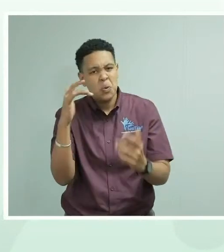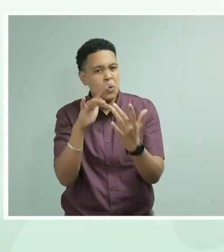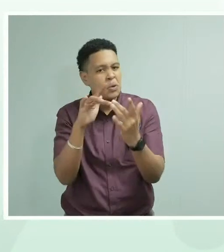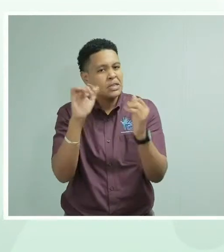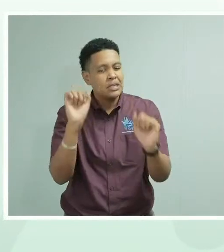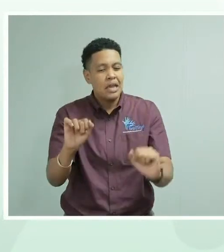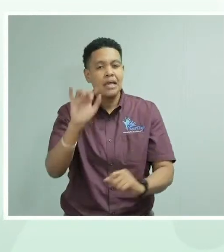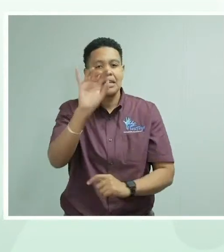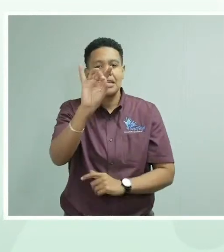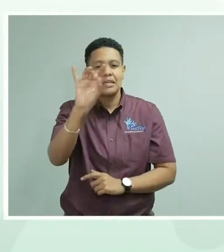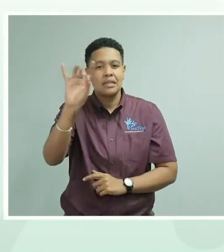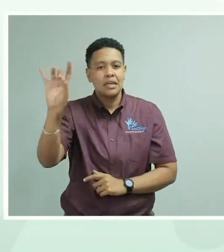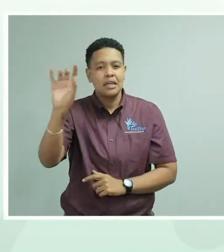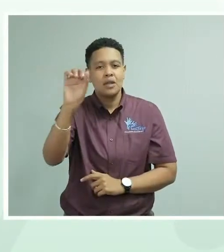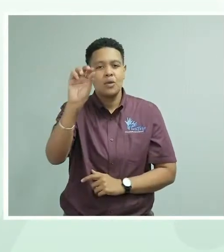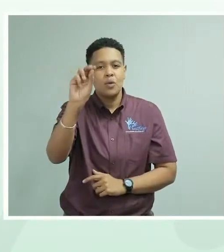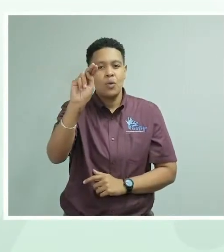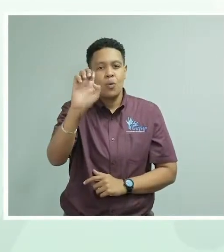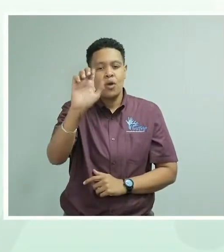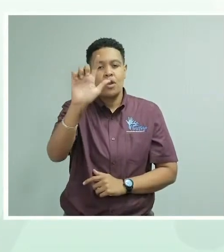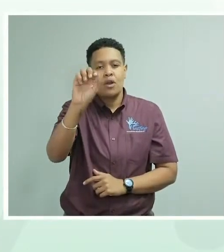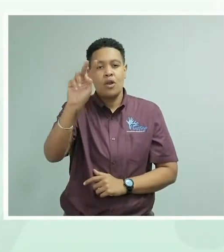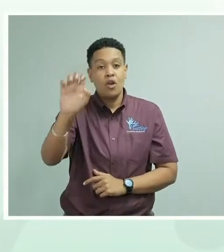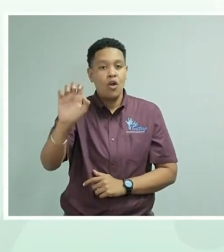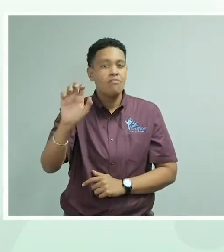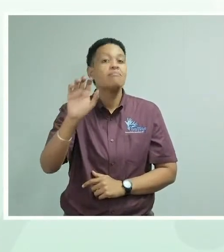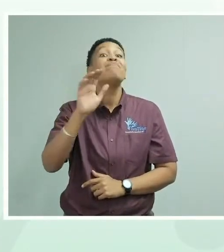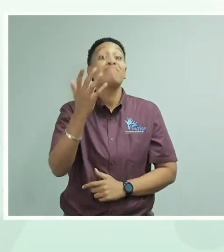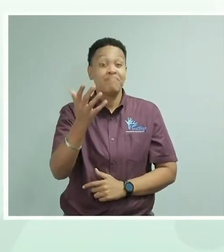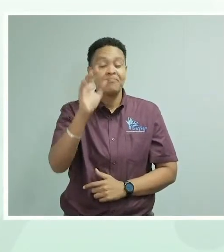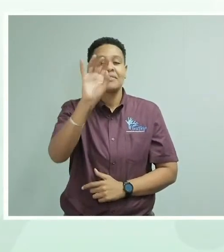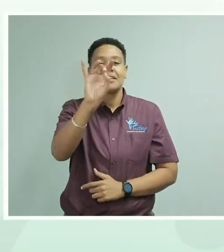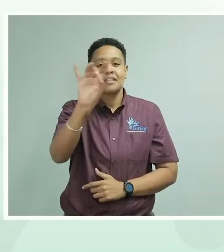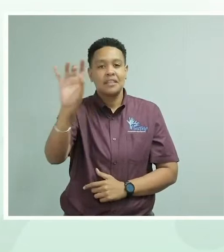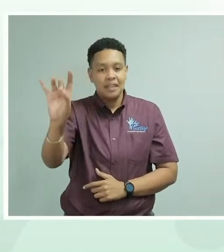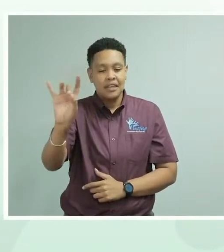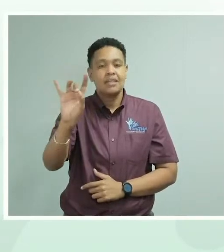at 888-1-LOVE. That is